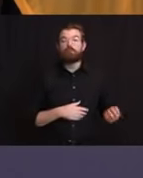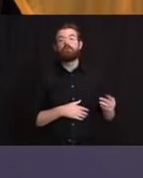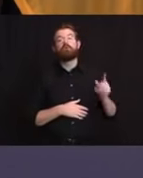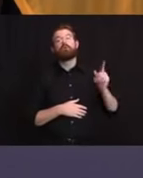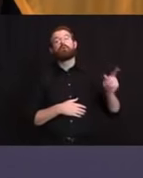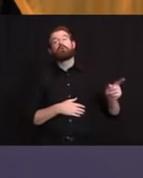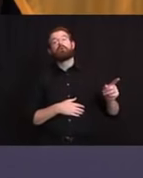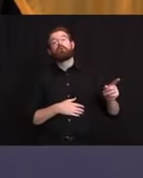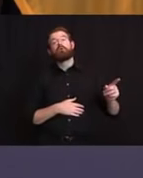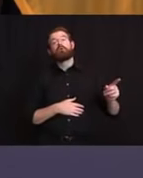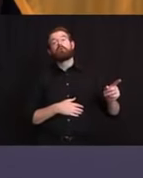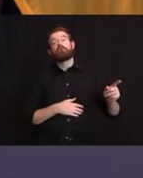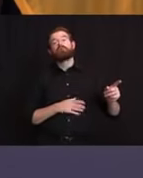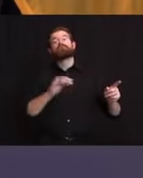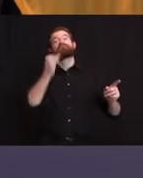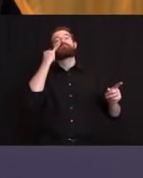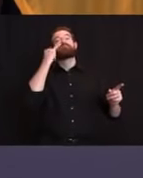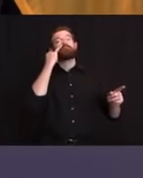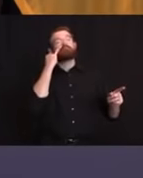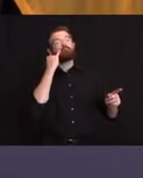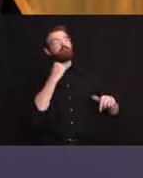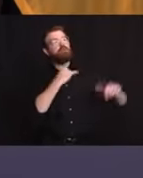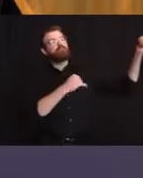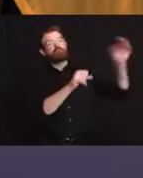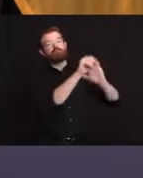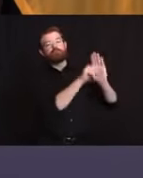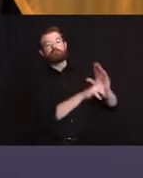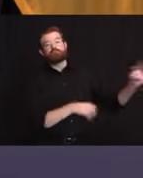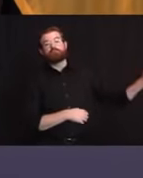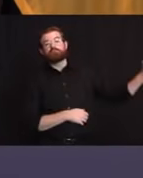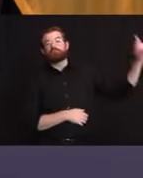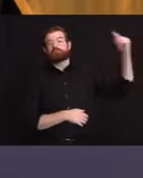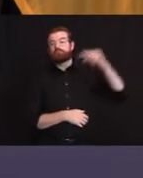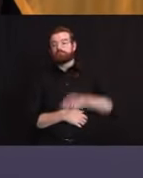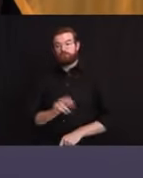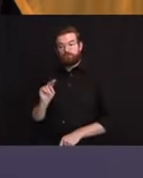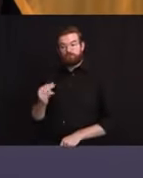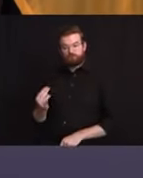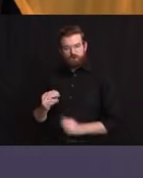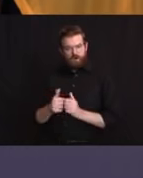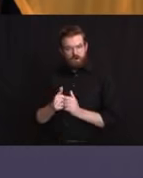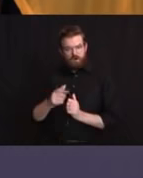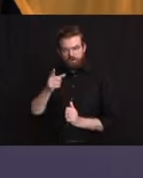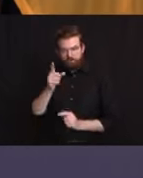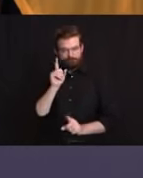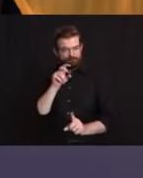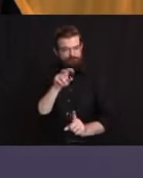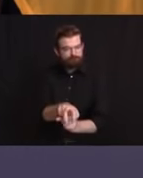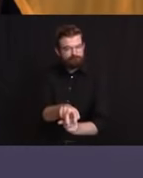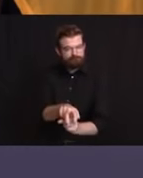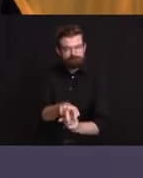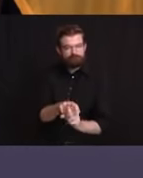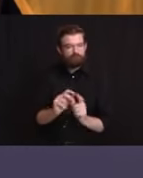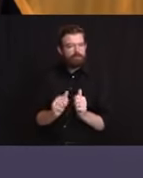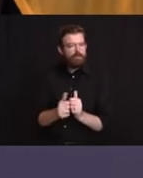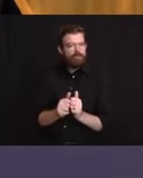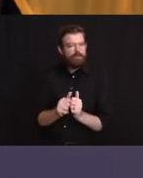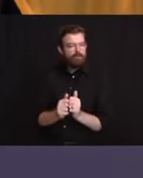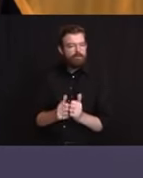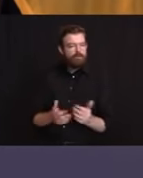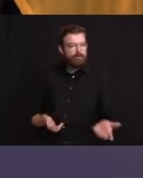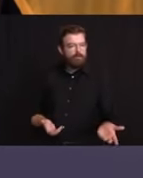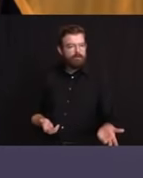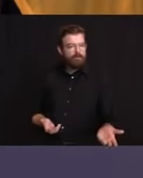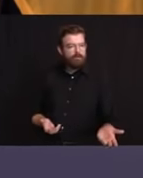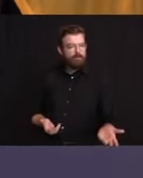quarantine advisory. What actions would be taken? Could you be more specific? Has the health commissioner taken that action against any travelers from